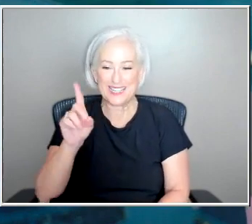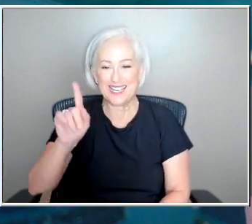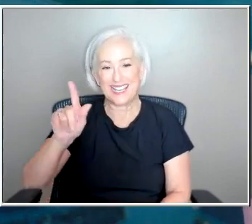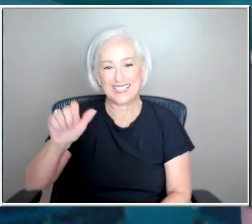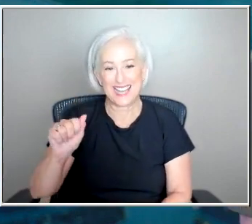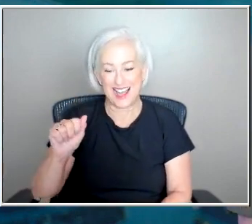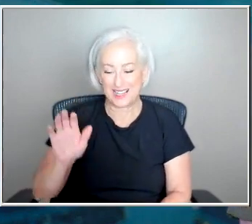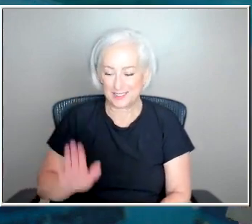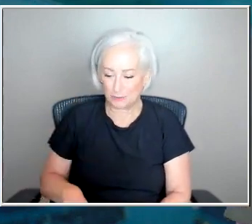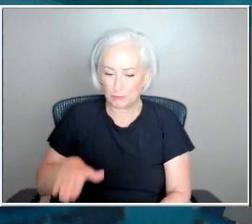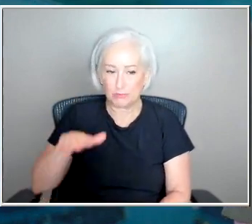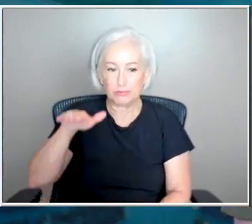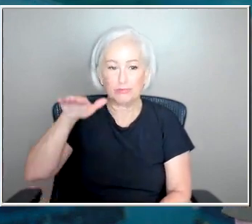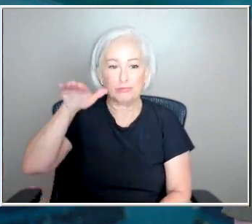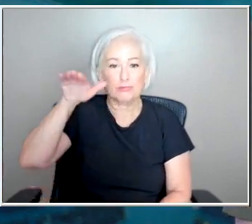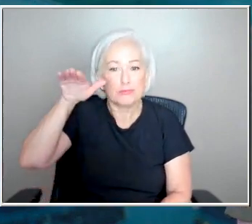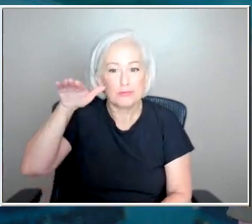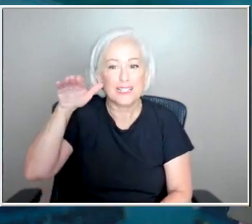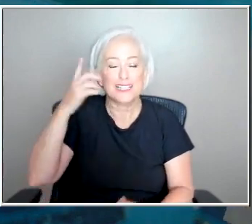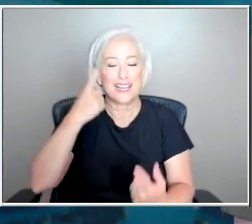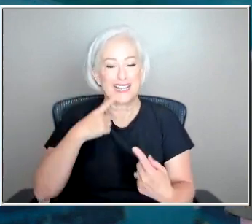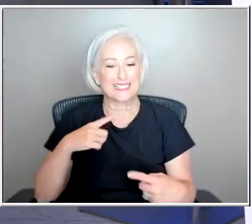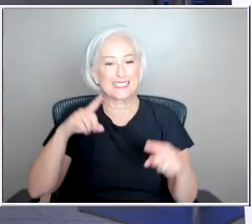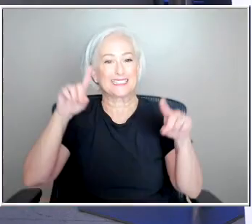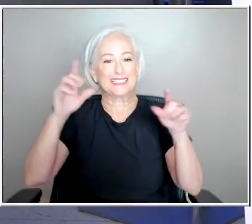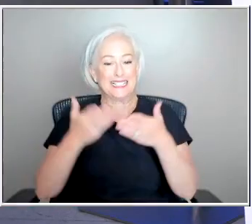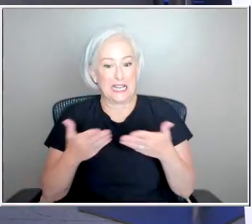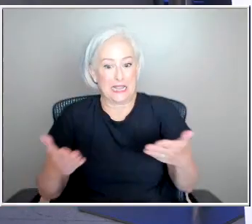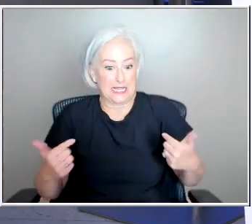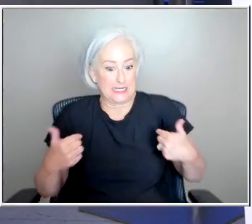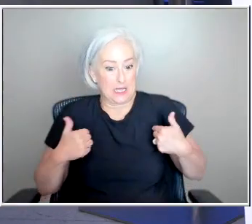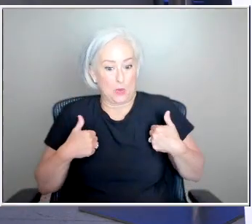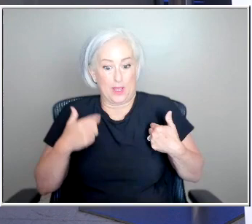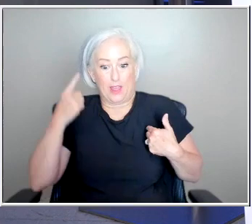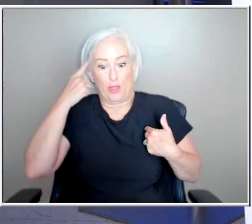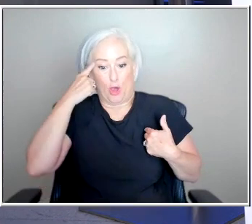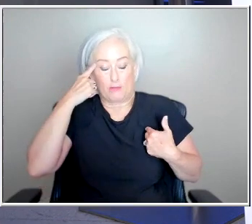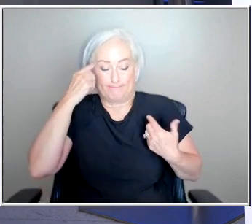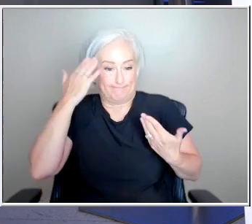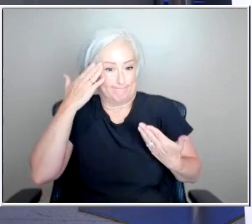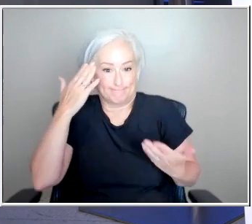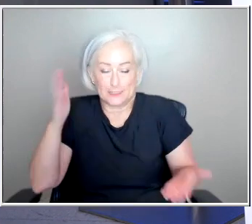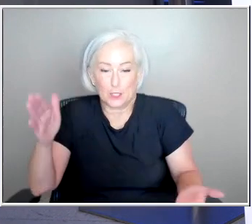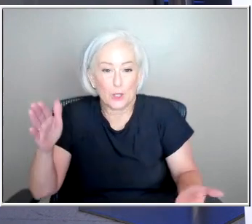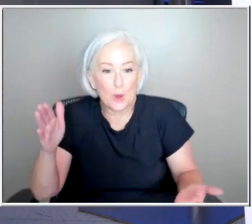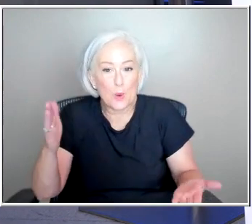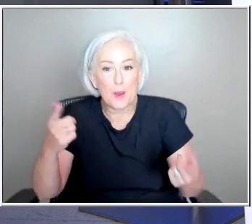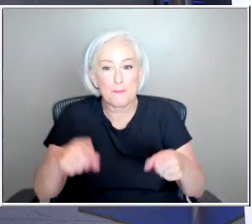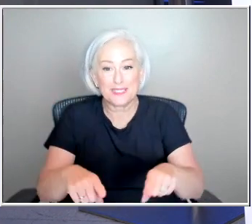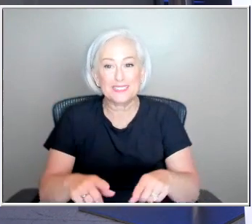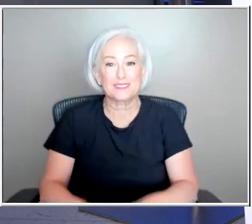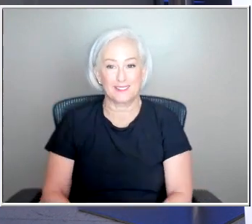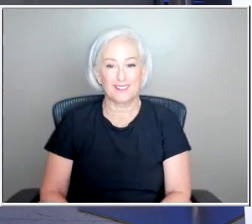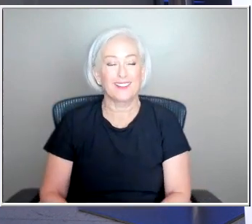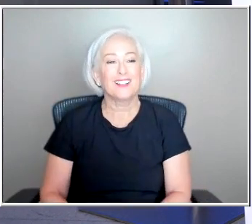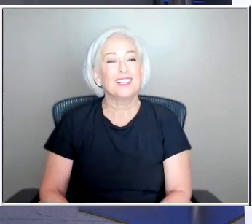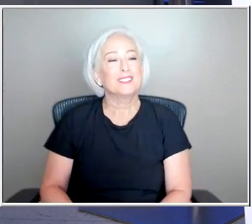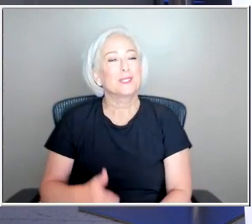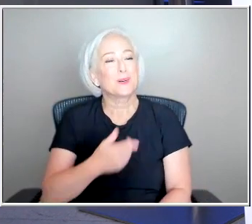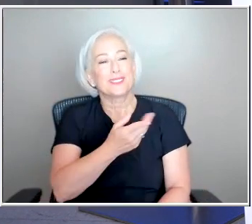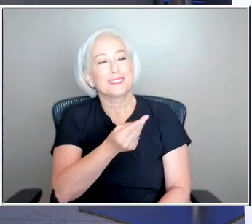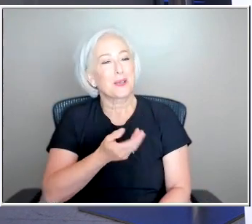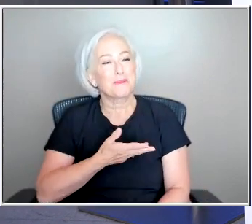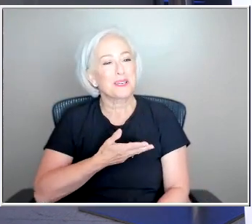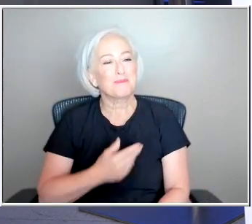in things that we didn't know she'd be able to excel in. Because there's a lot of unknowns, Yeah. I'm sure, when people show up. What's it been like? I think